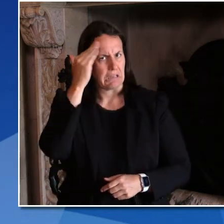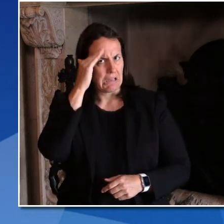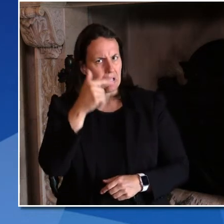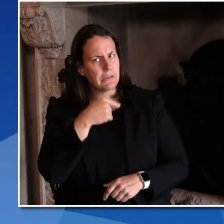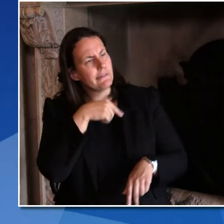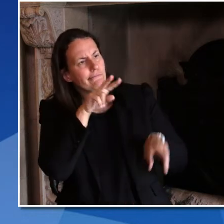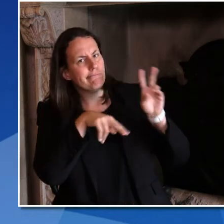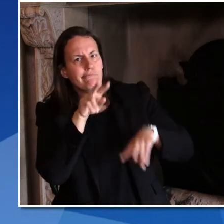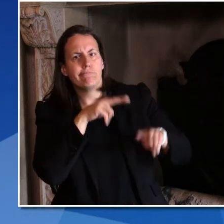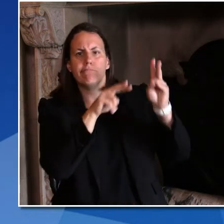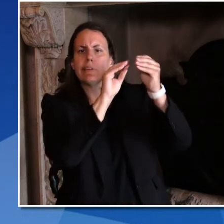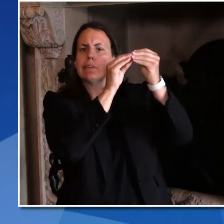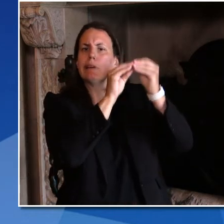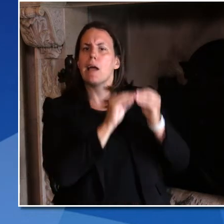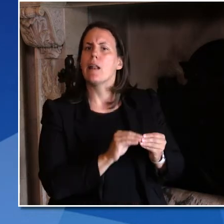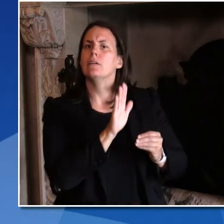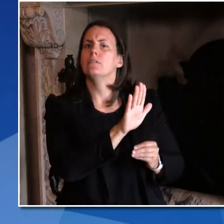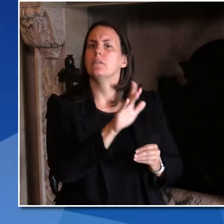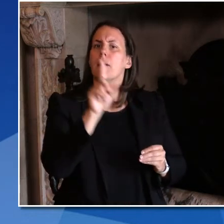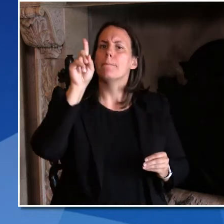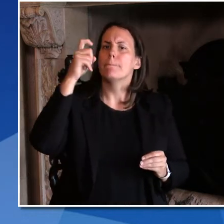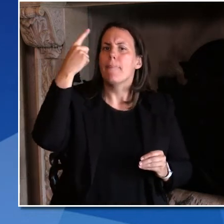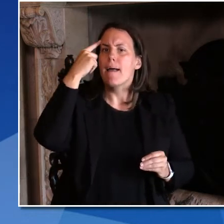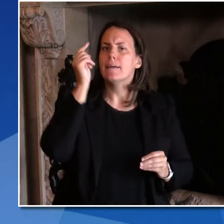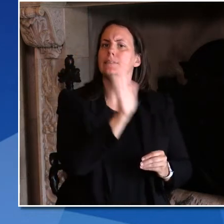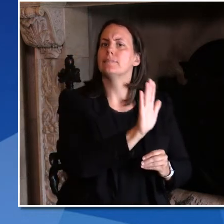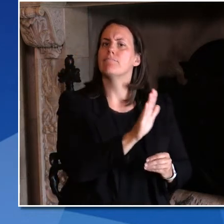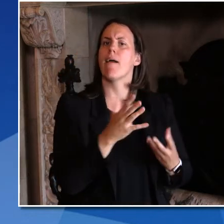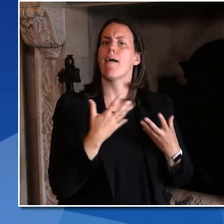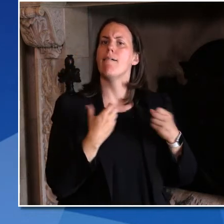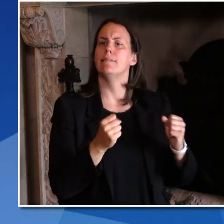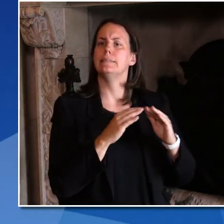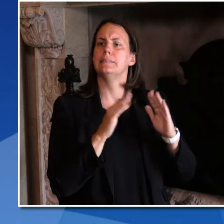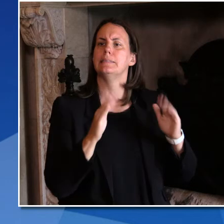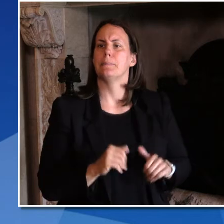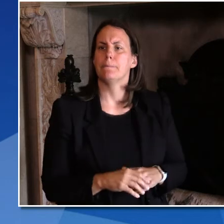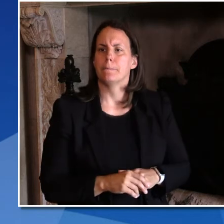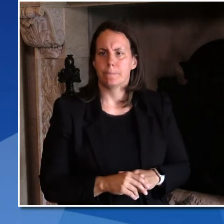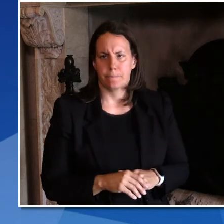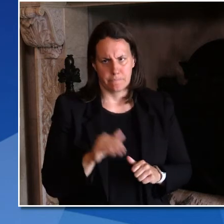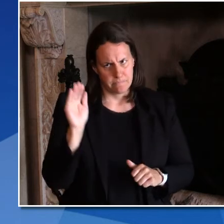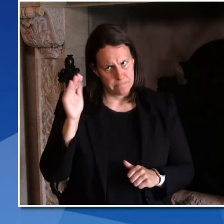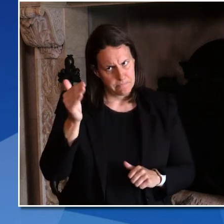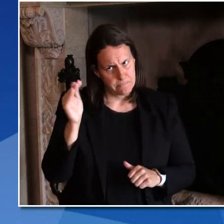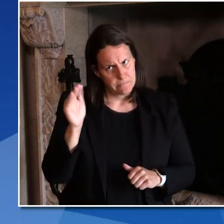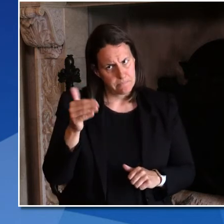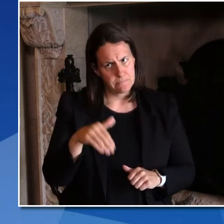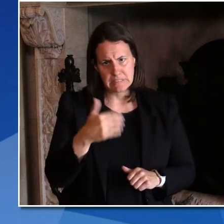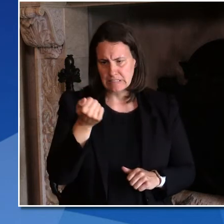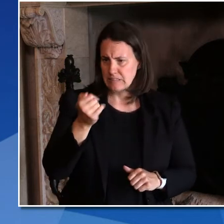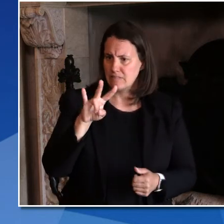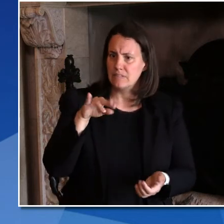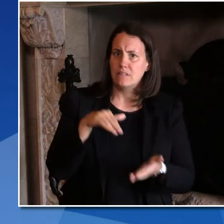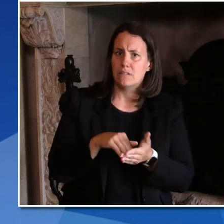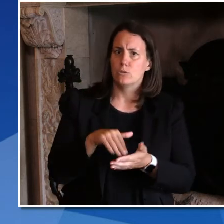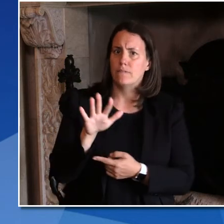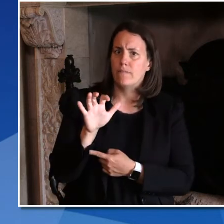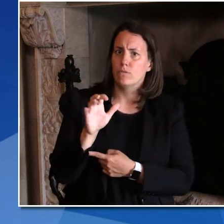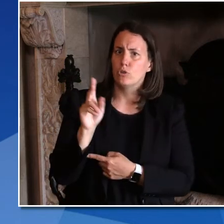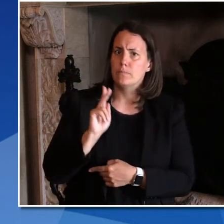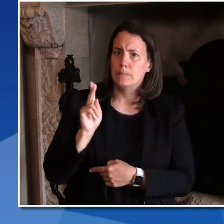system, and they said that among about 17,500 people tested at those